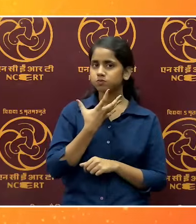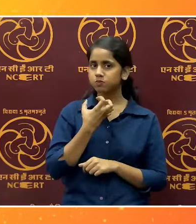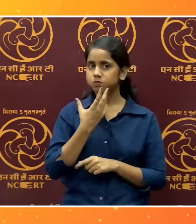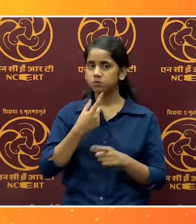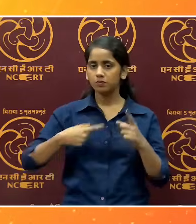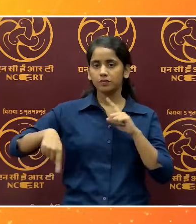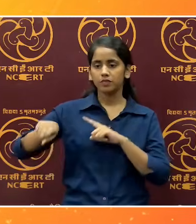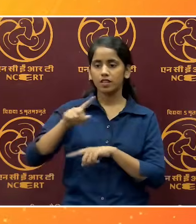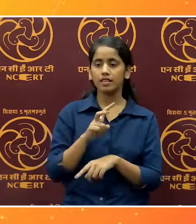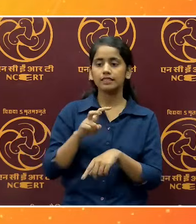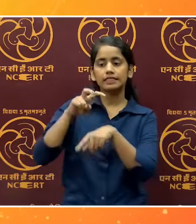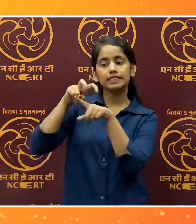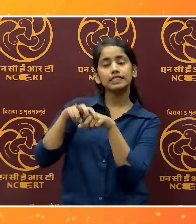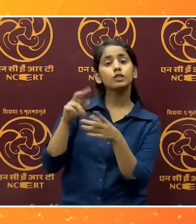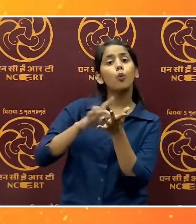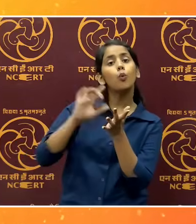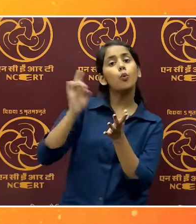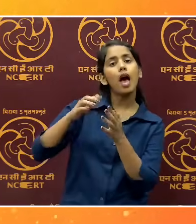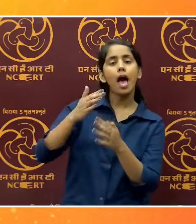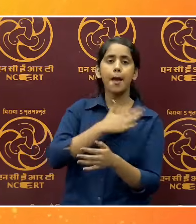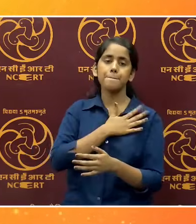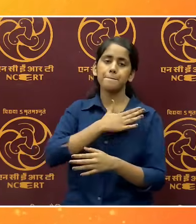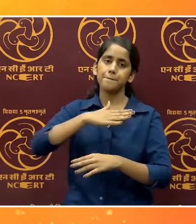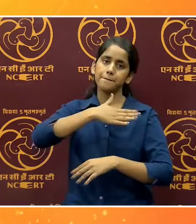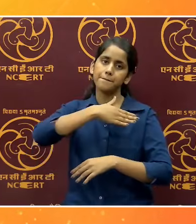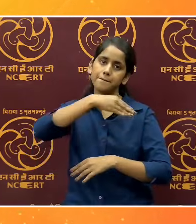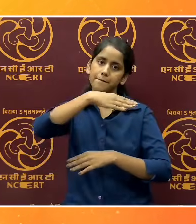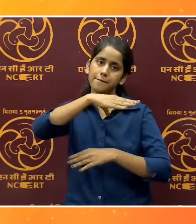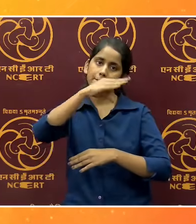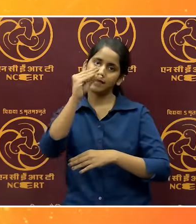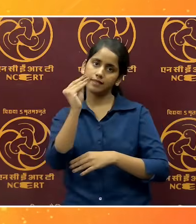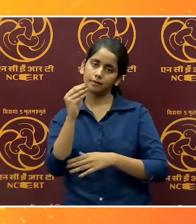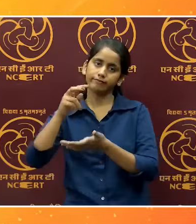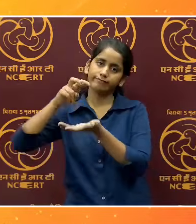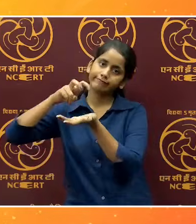proudly sitting on a leaf in a damp area.